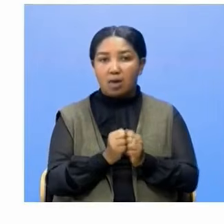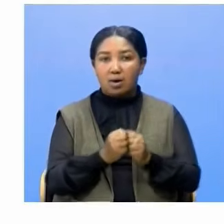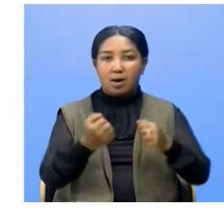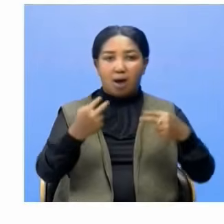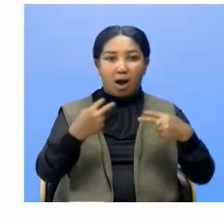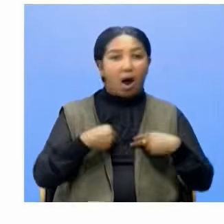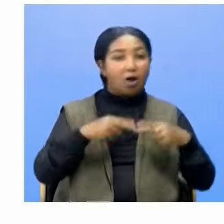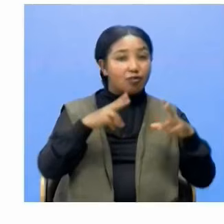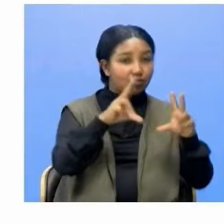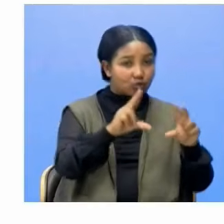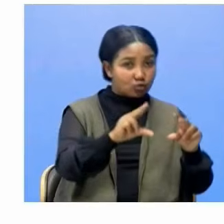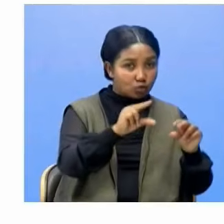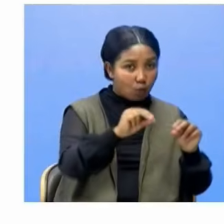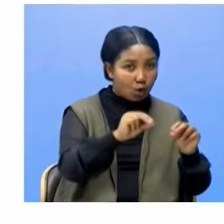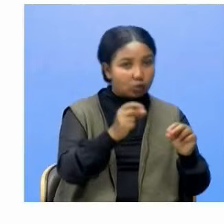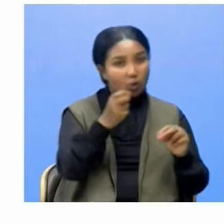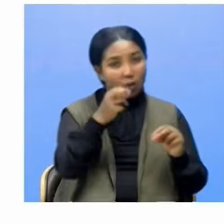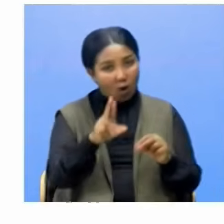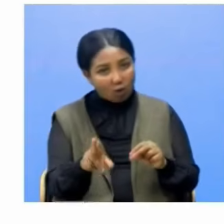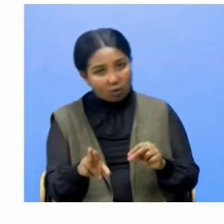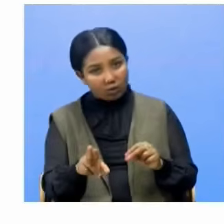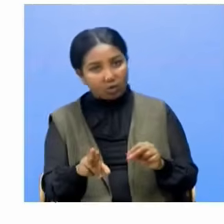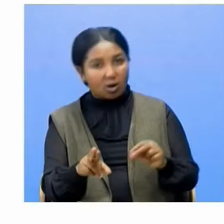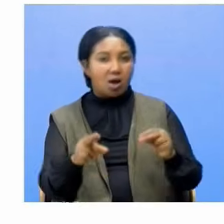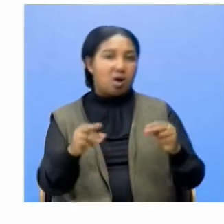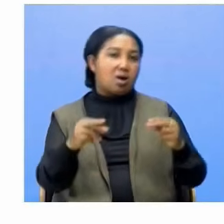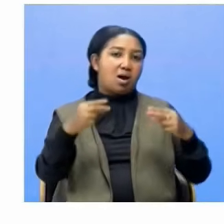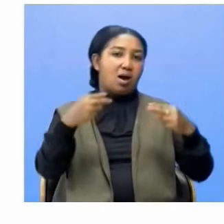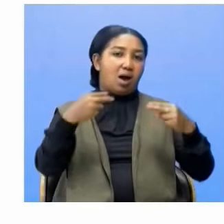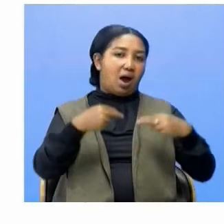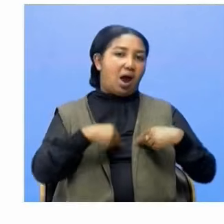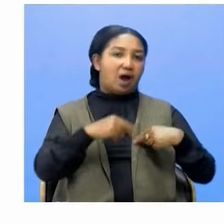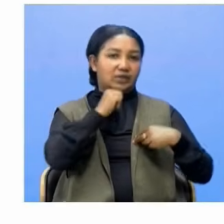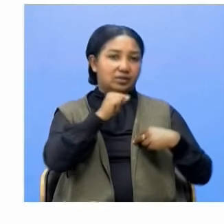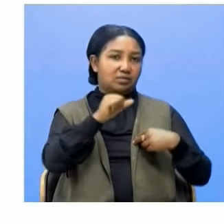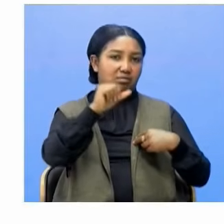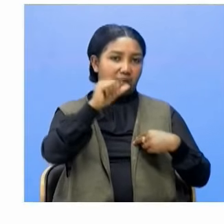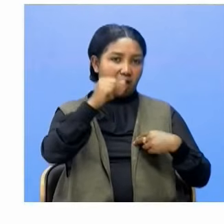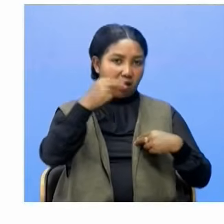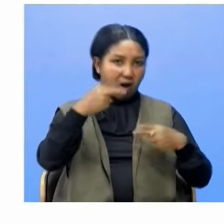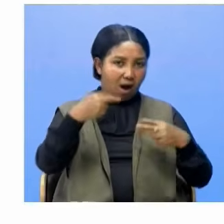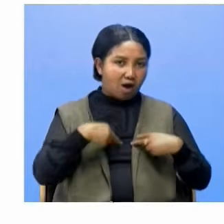Have not. Yeah? Or haven't.